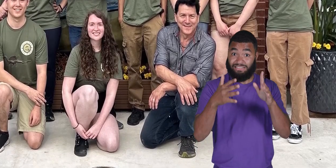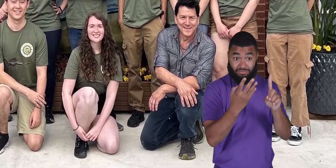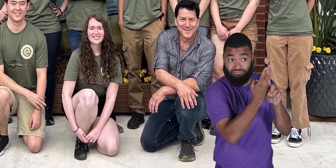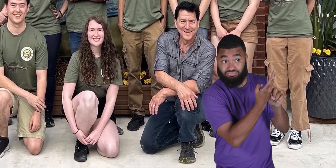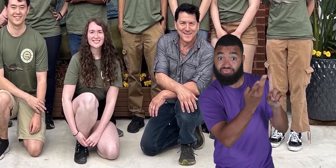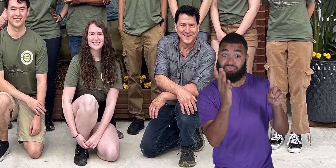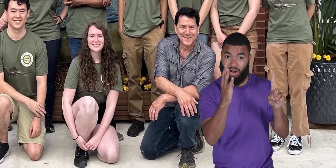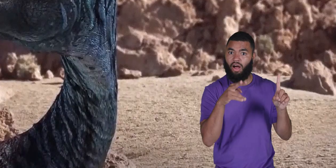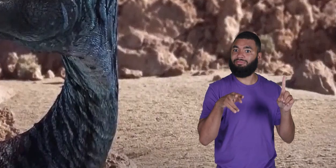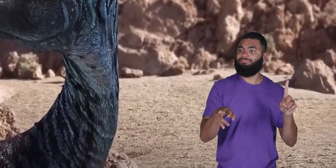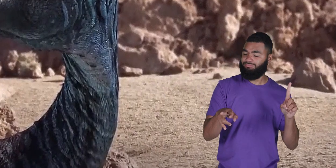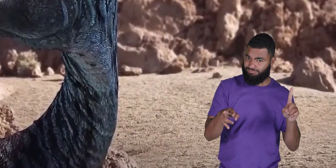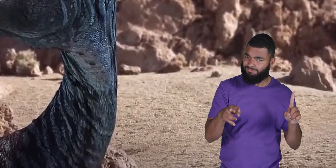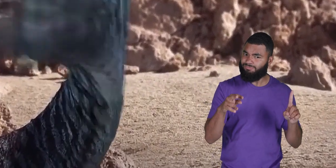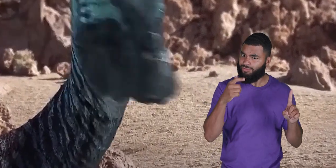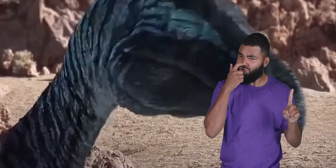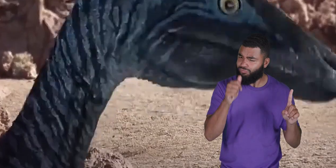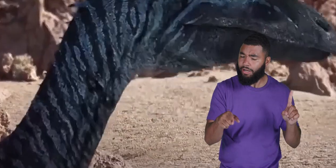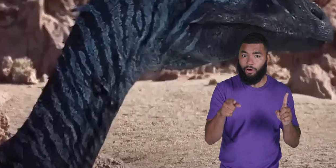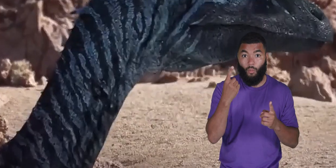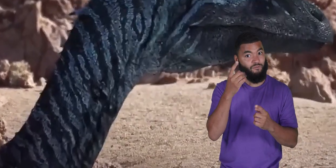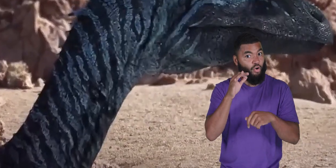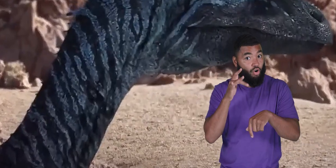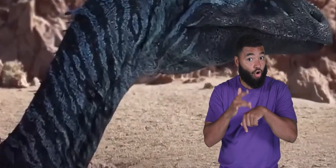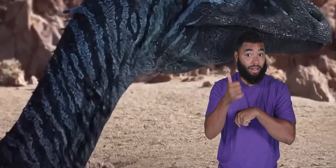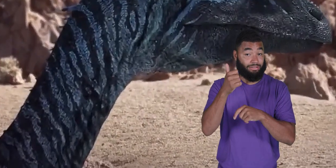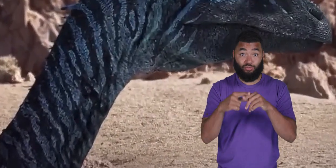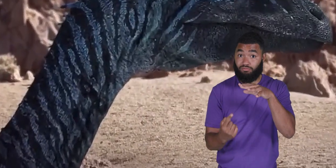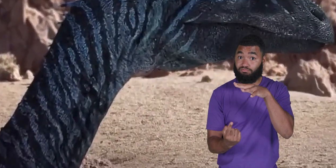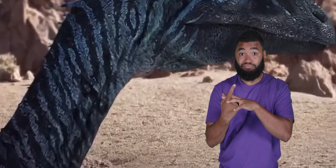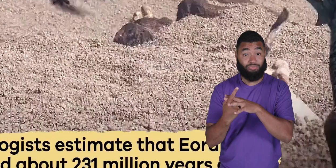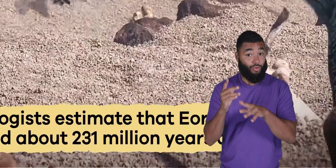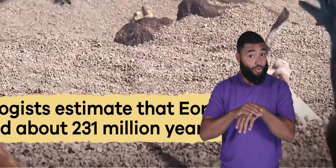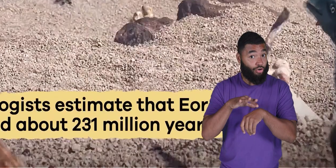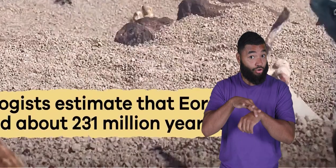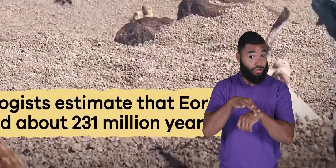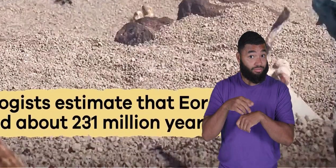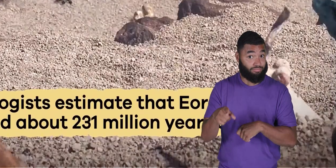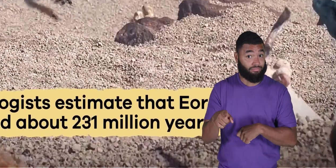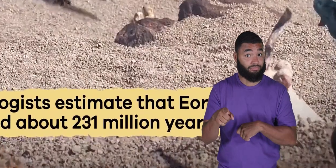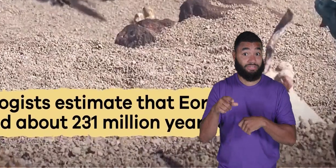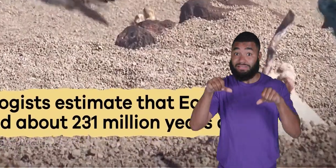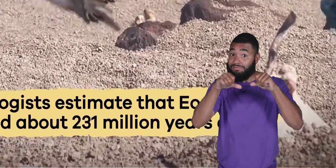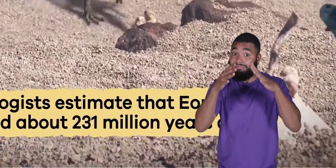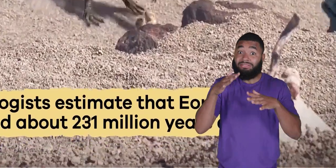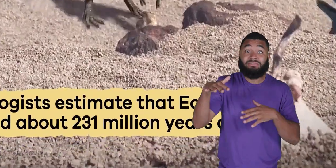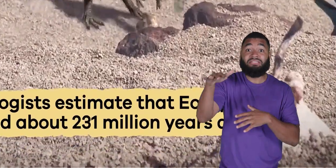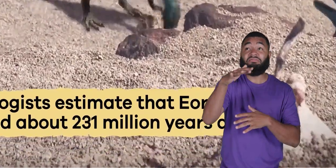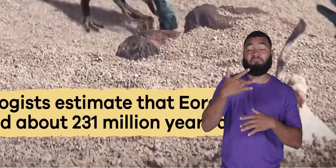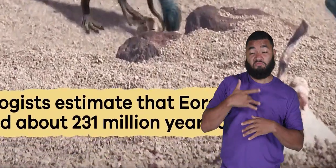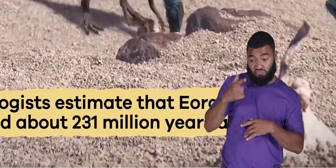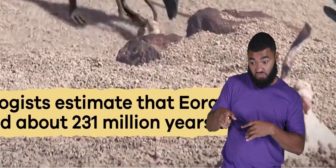believed the name fit because it was one of the earliest dinosaurs to appear on the earth. Paleontologists estimate that